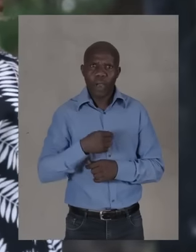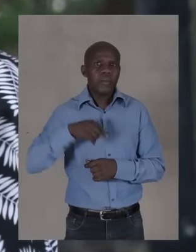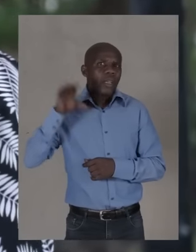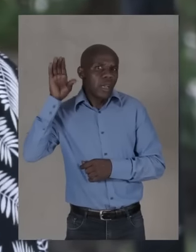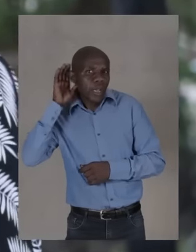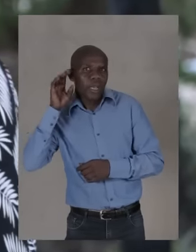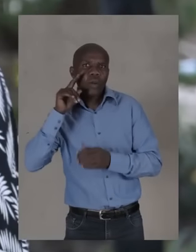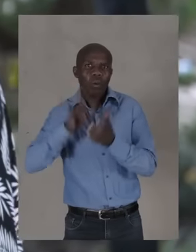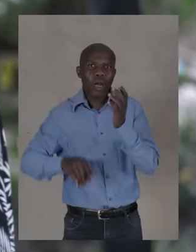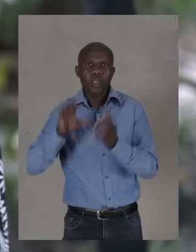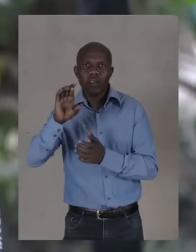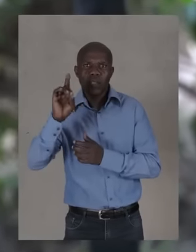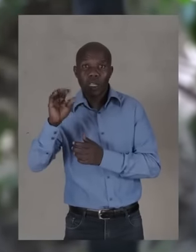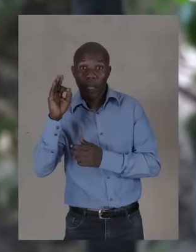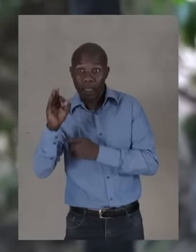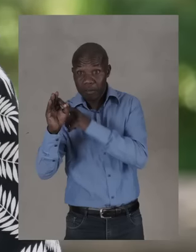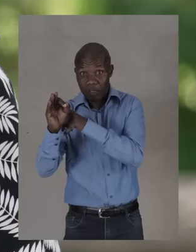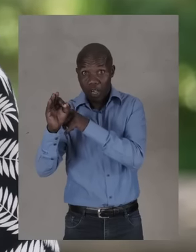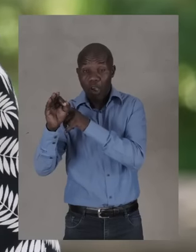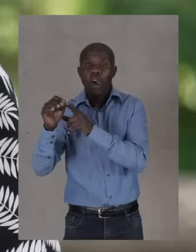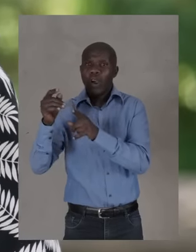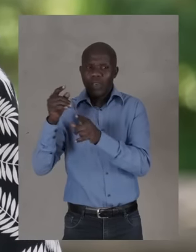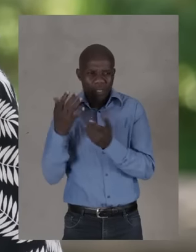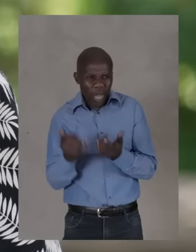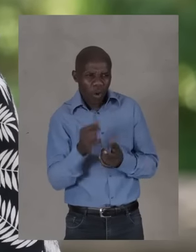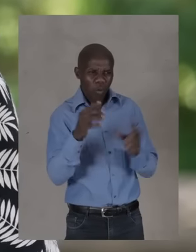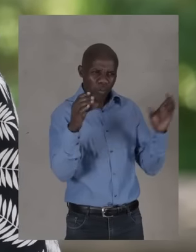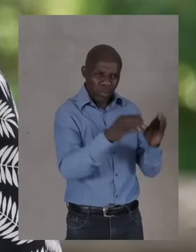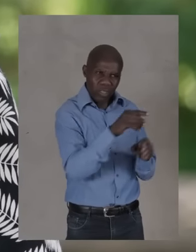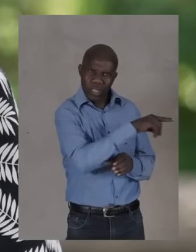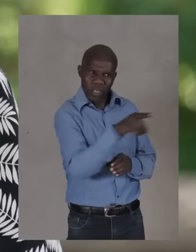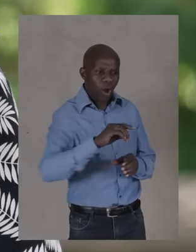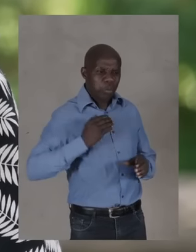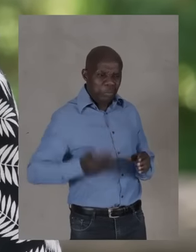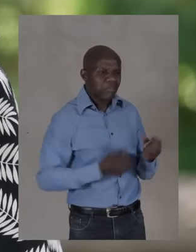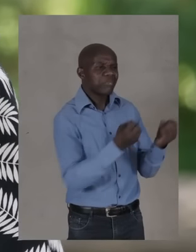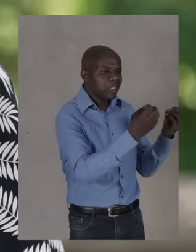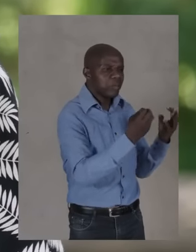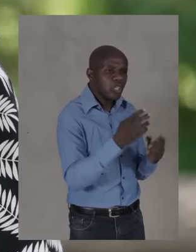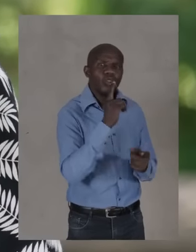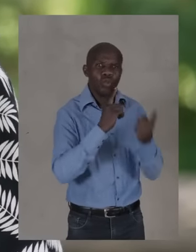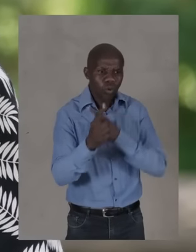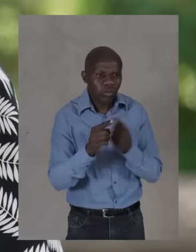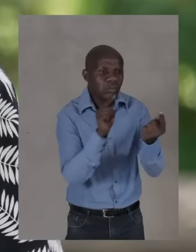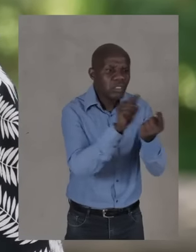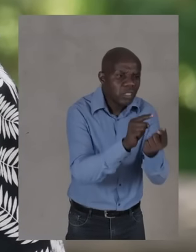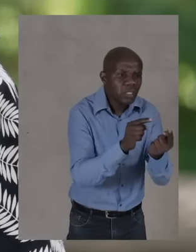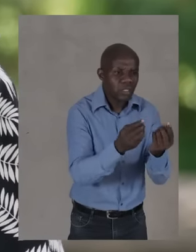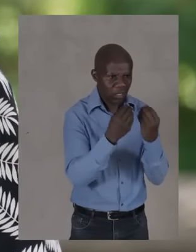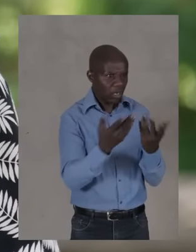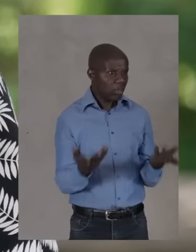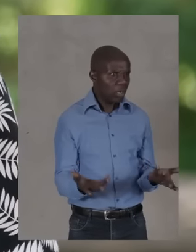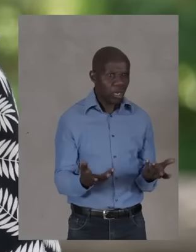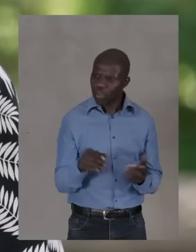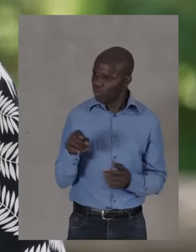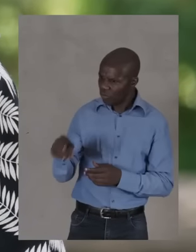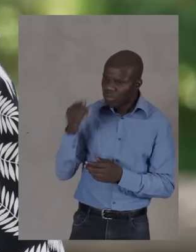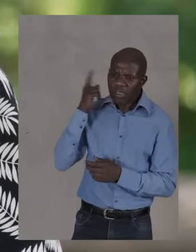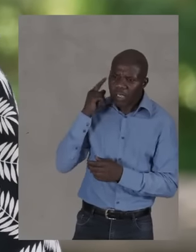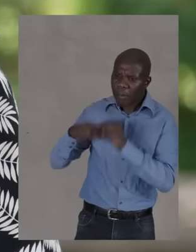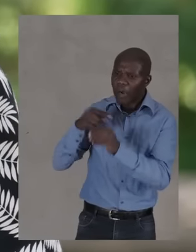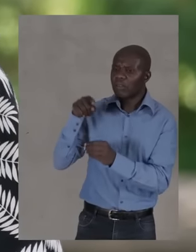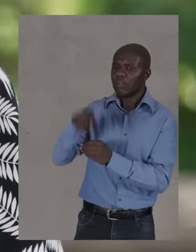CDF sponsorship within the community. A lot of women were talking about it. Wherever you meet people, they will say,